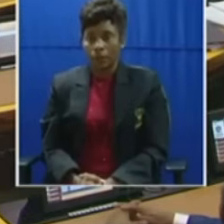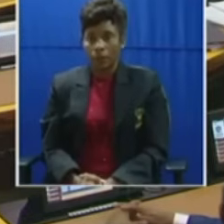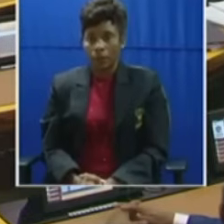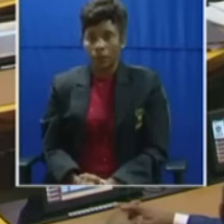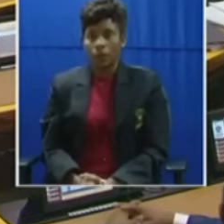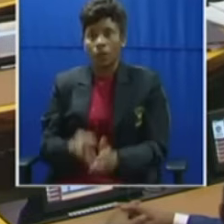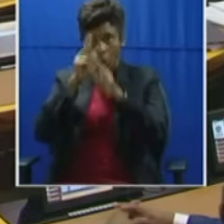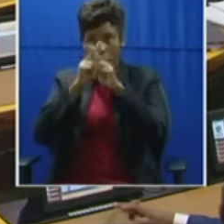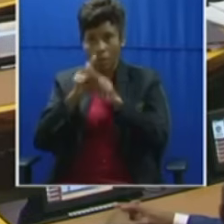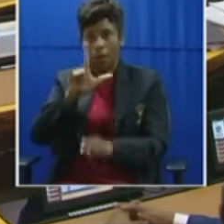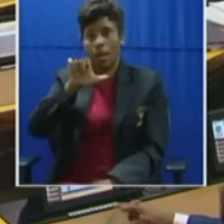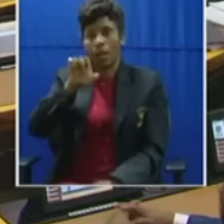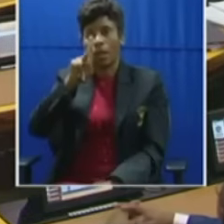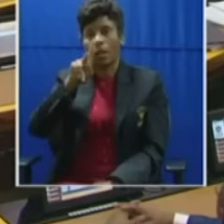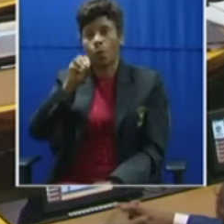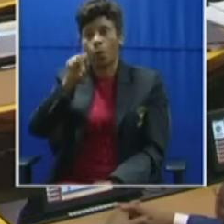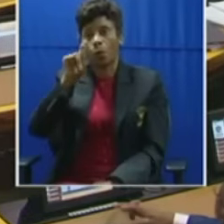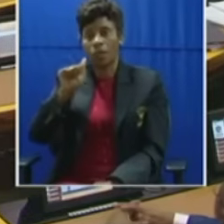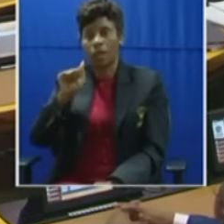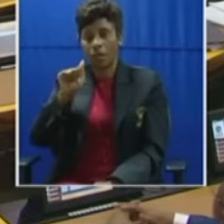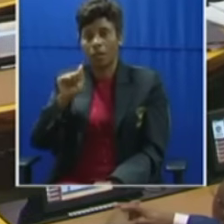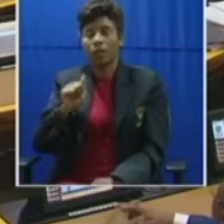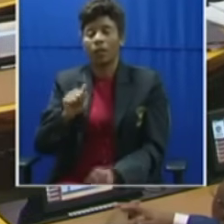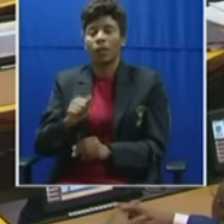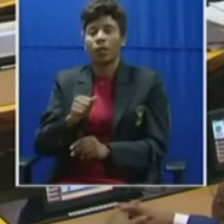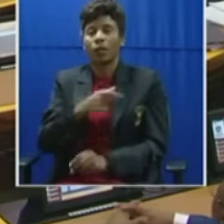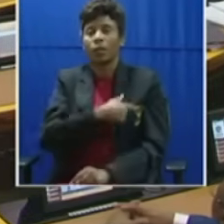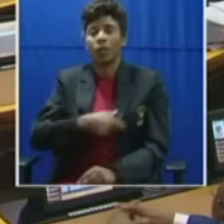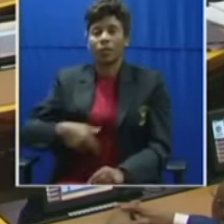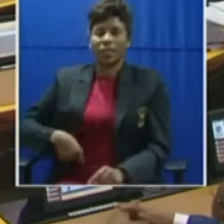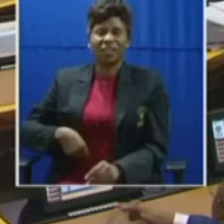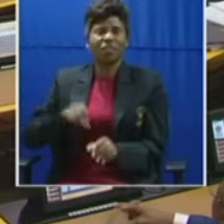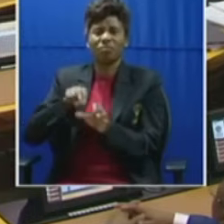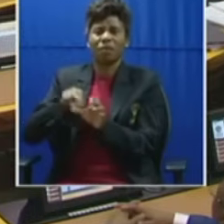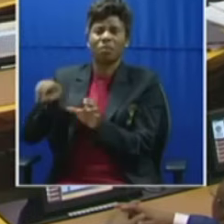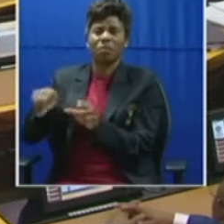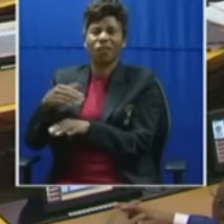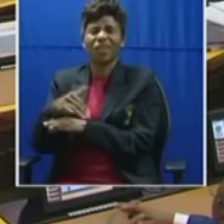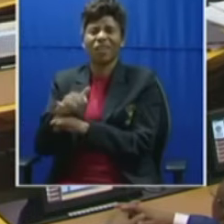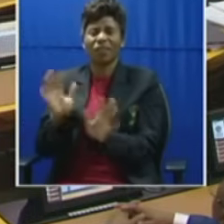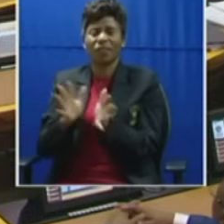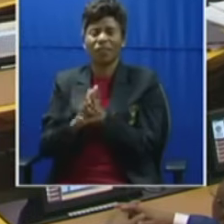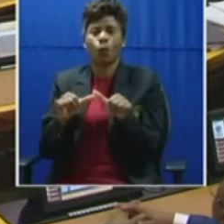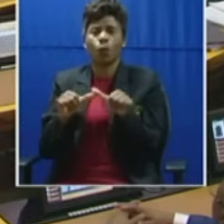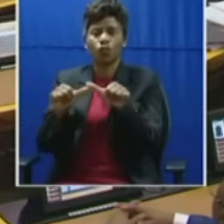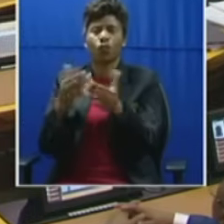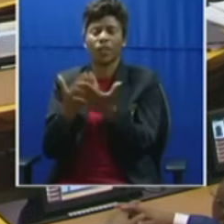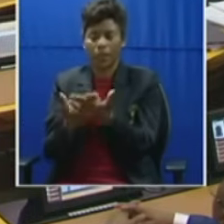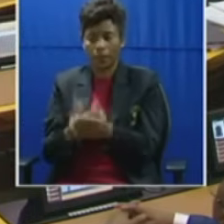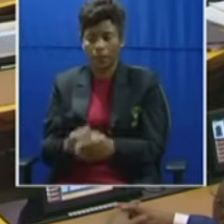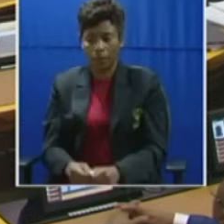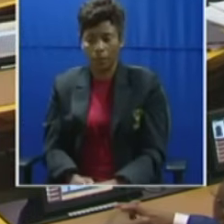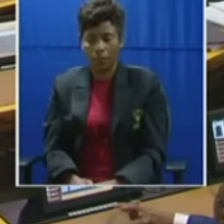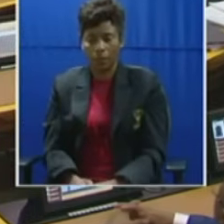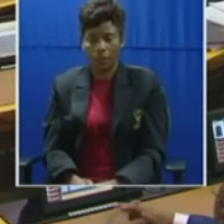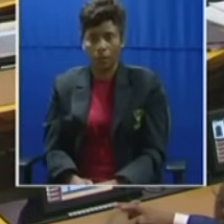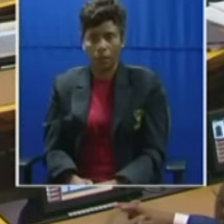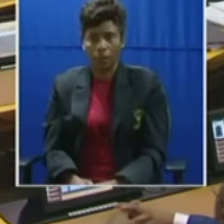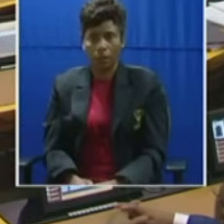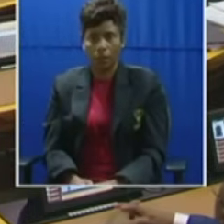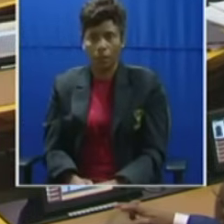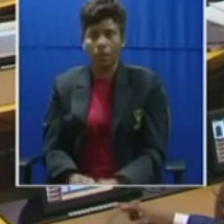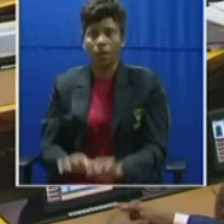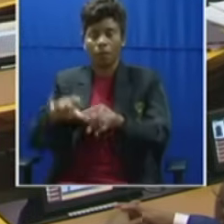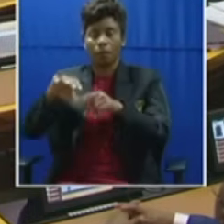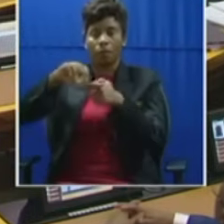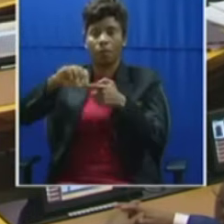Honourable Lekota, the President just stepped out. You can continue, please. Well, Madam Speaker. Please just hold on, sir,